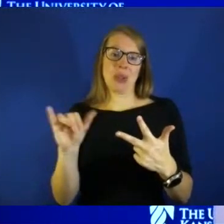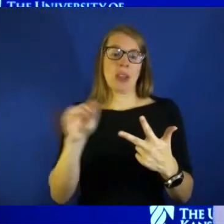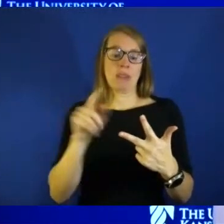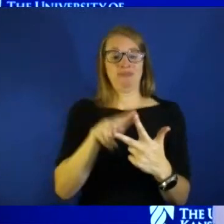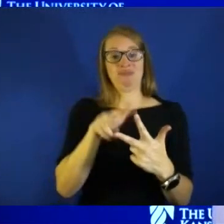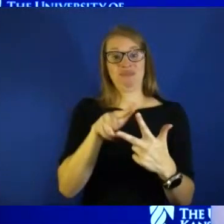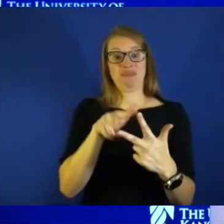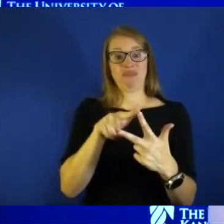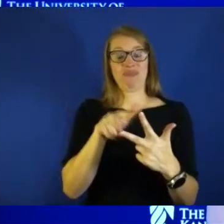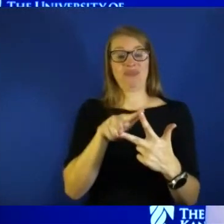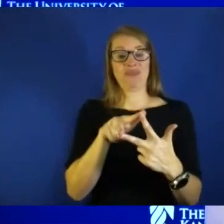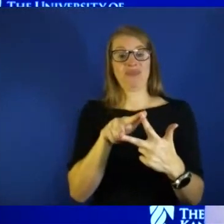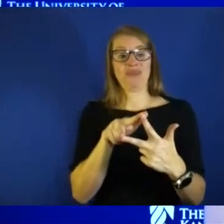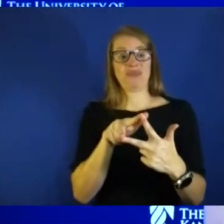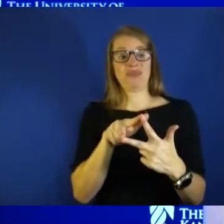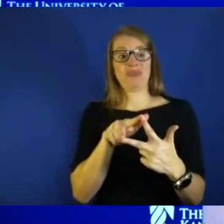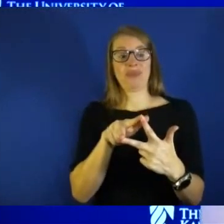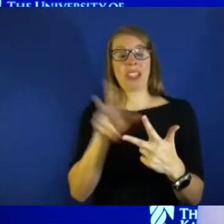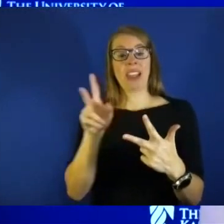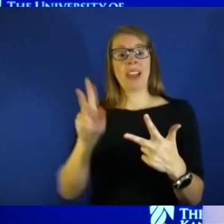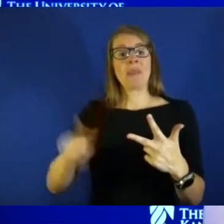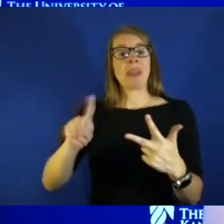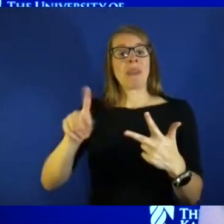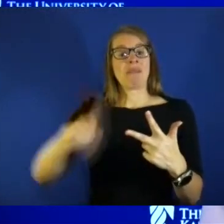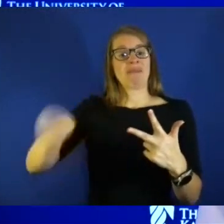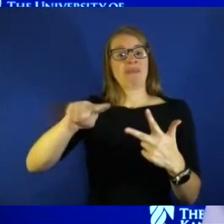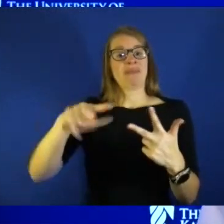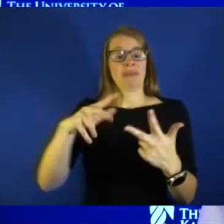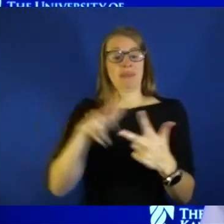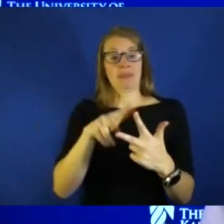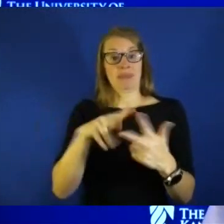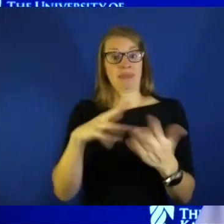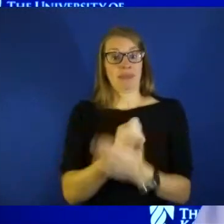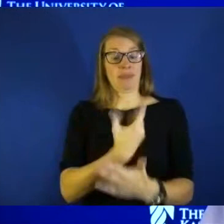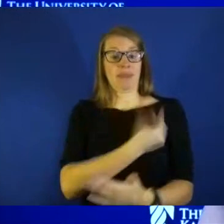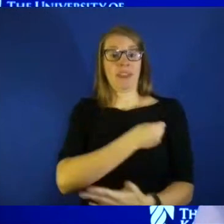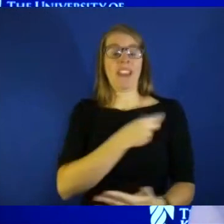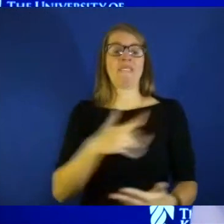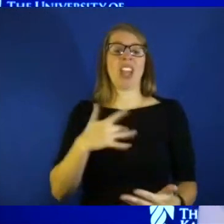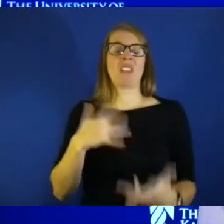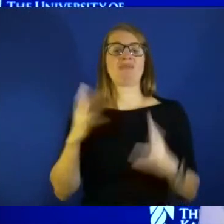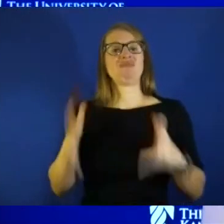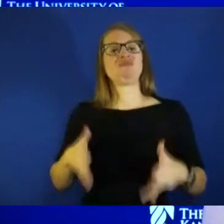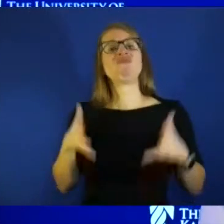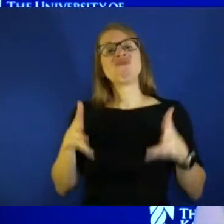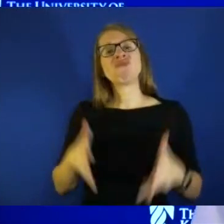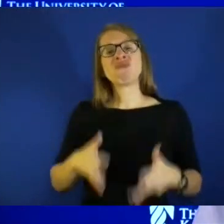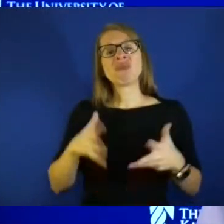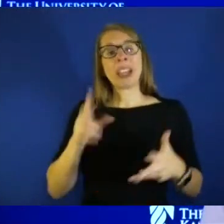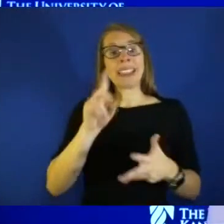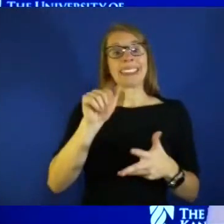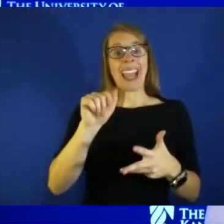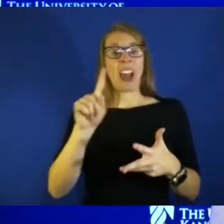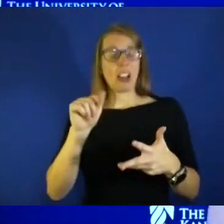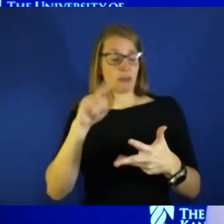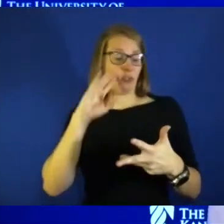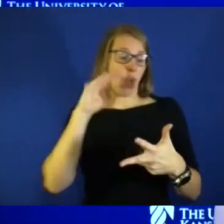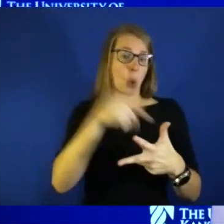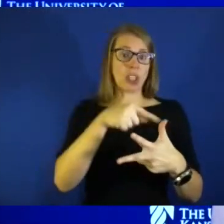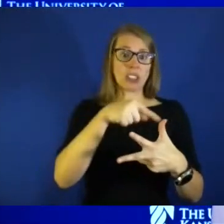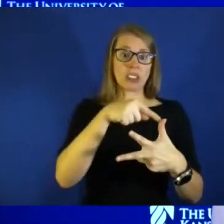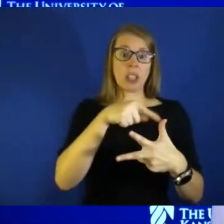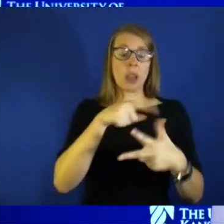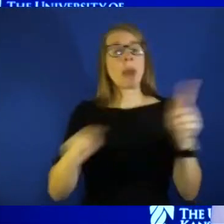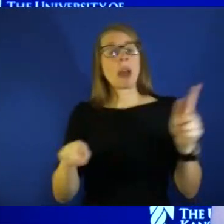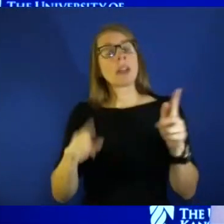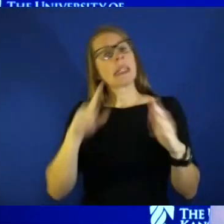Johnson people who got those vaccines did feel a little bit left out because a lot of the data has been with Pfizer. But I think we are expecting this in